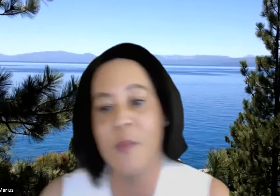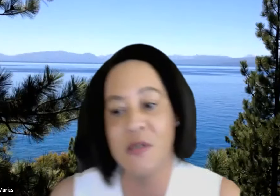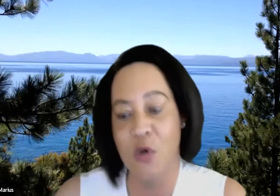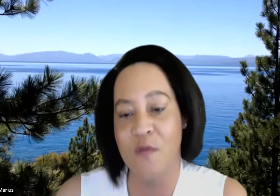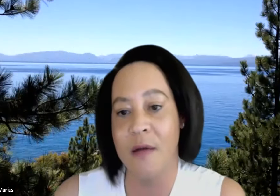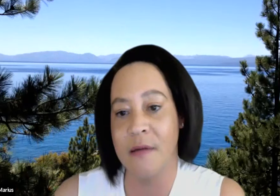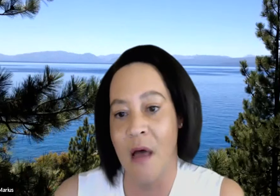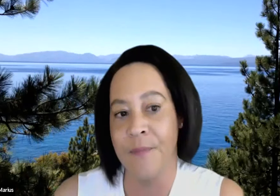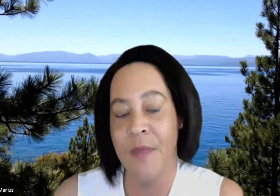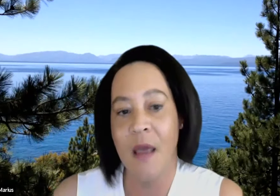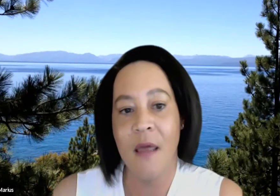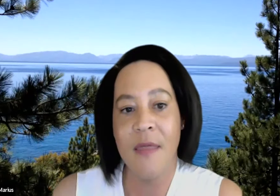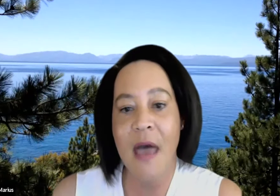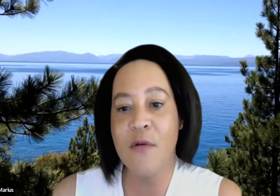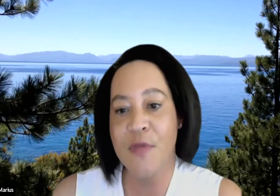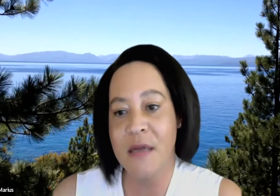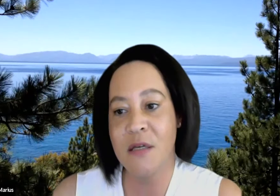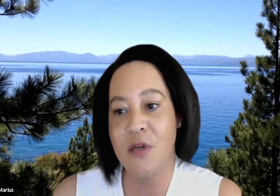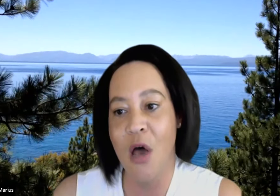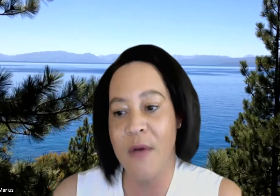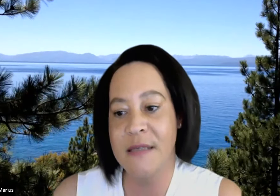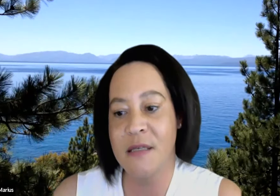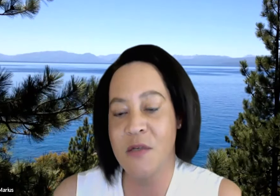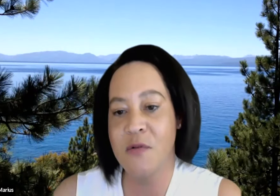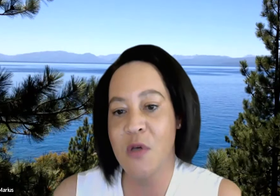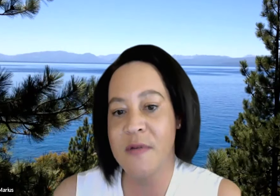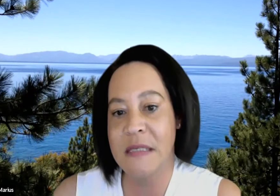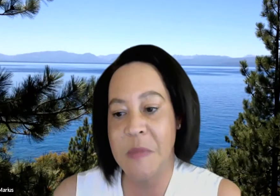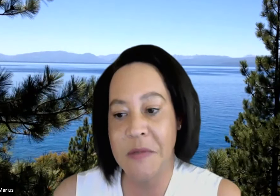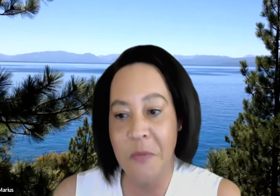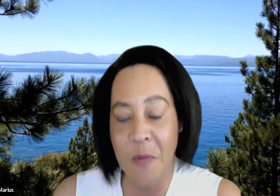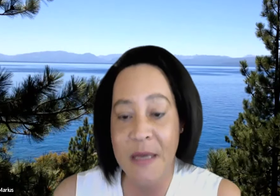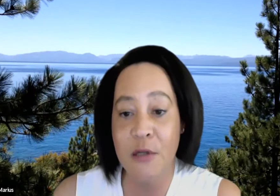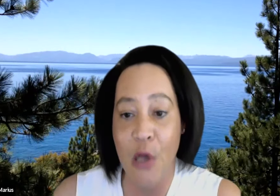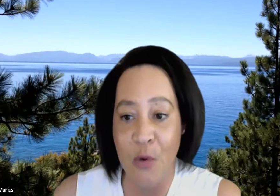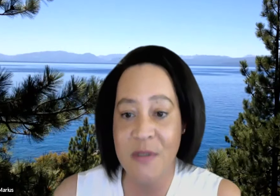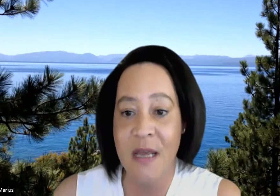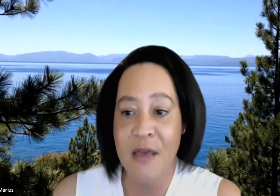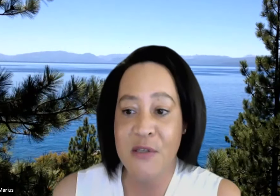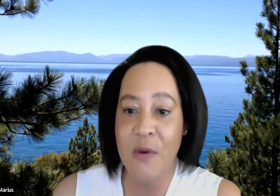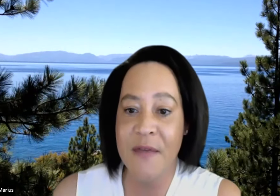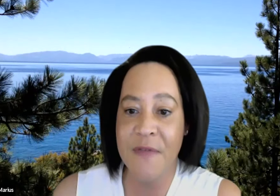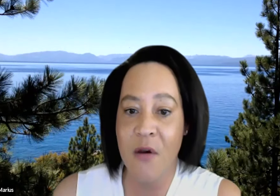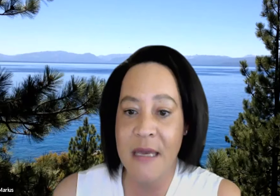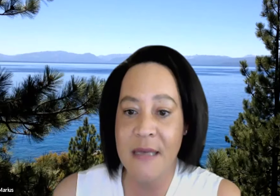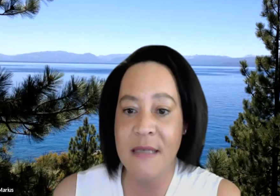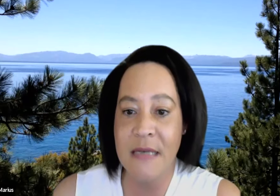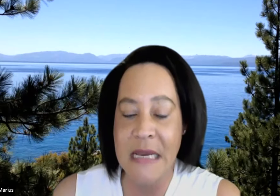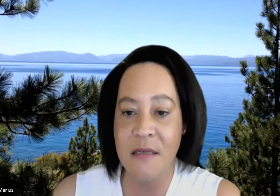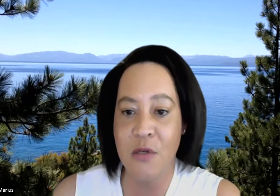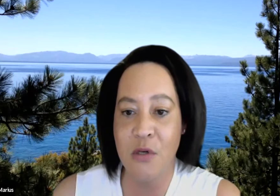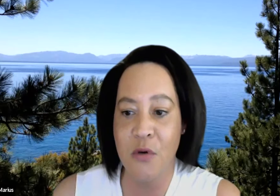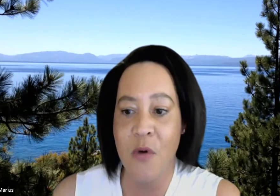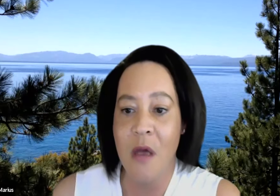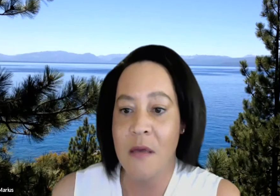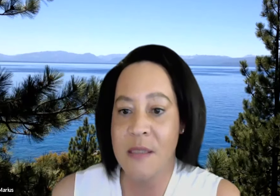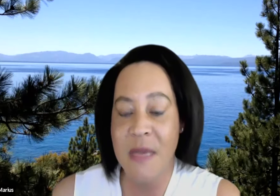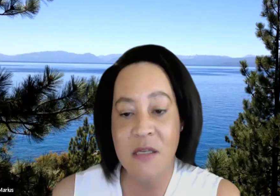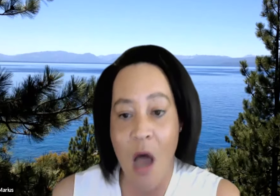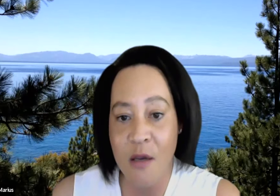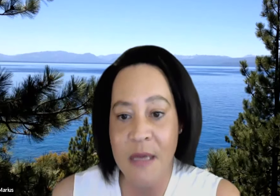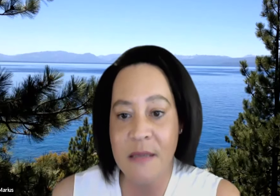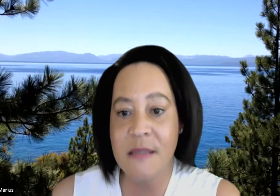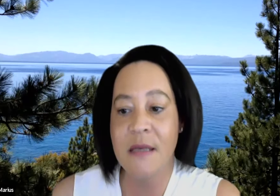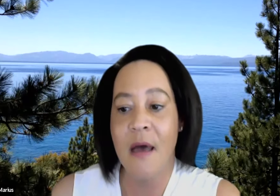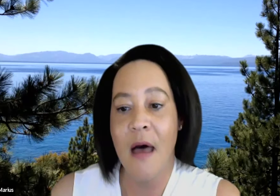students will be served online. The other thing to know is the Student Services building will be closed. So if there is a need to